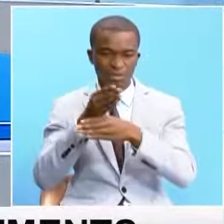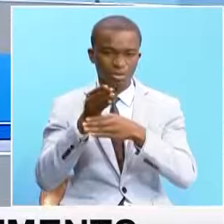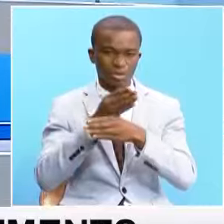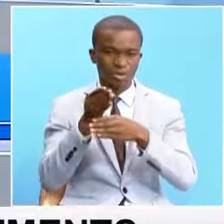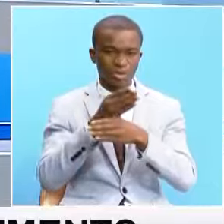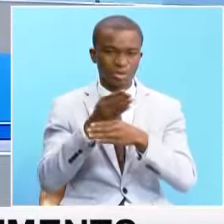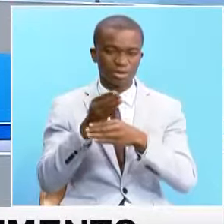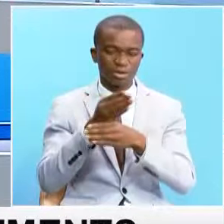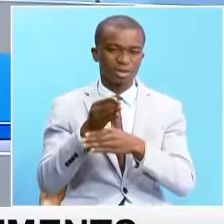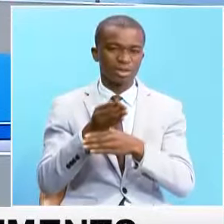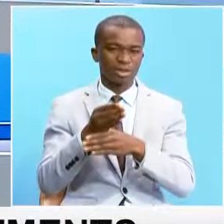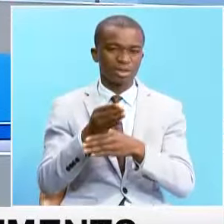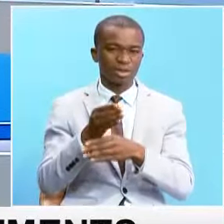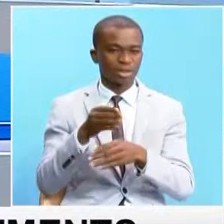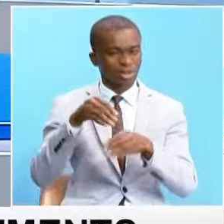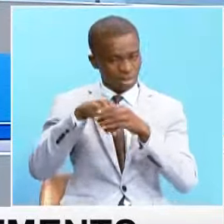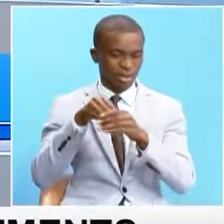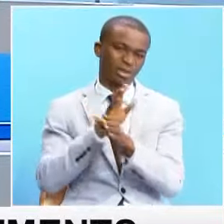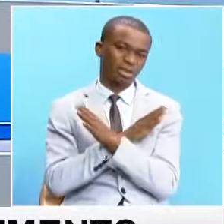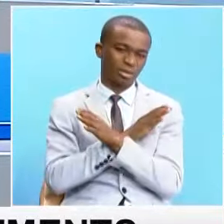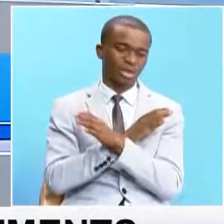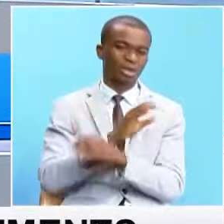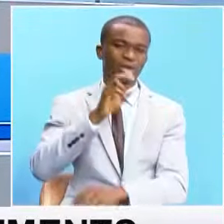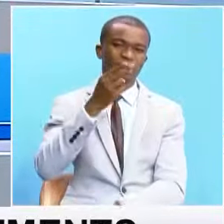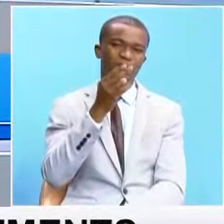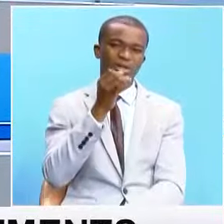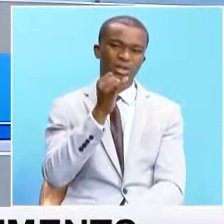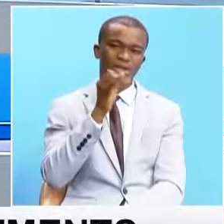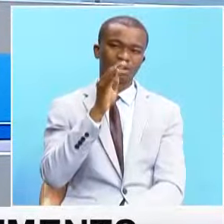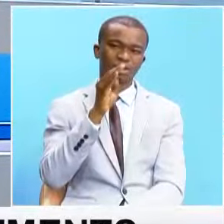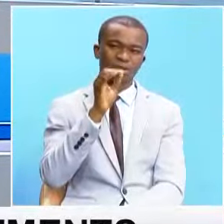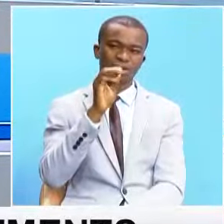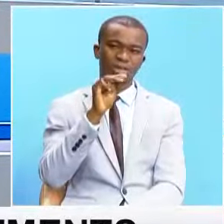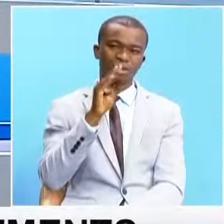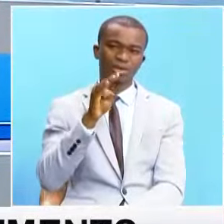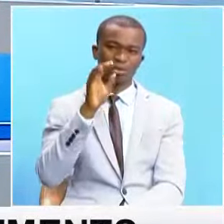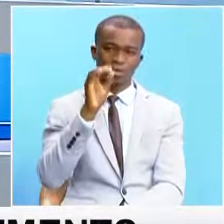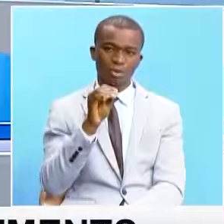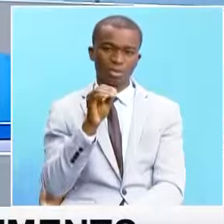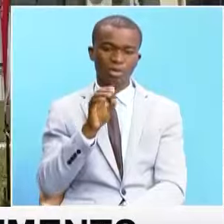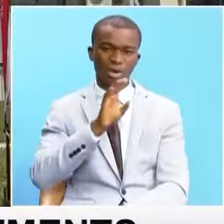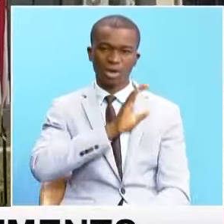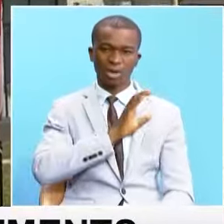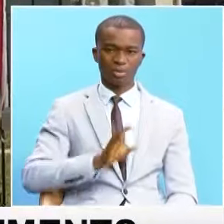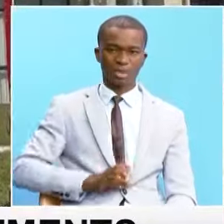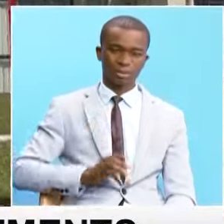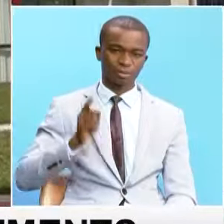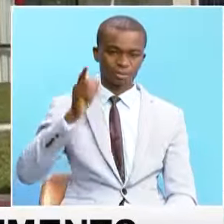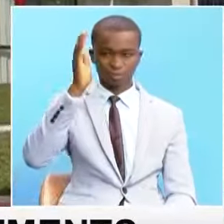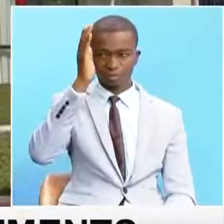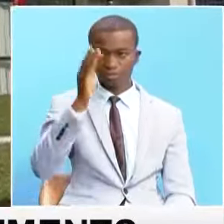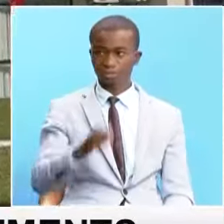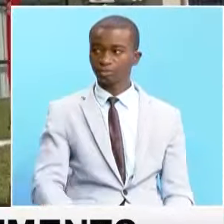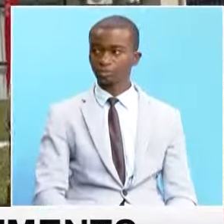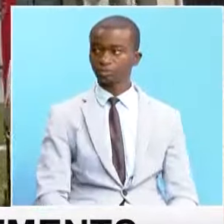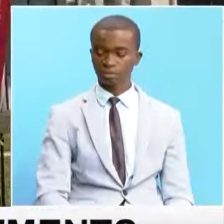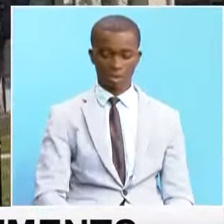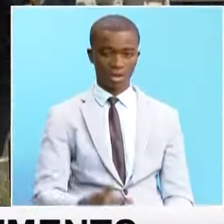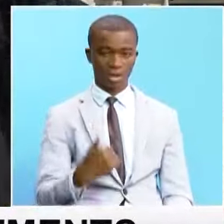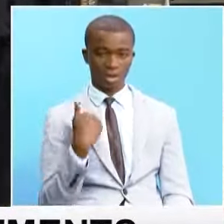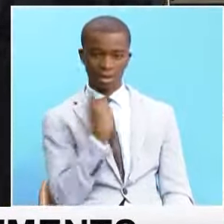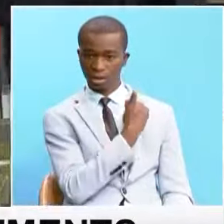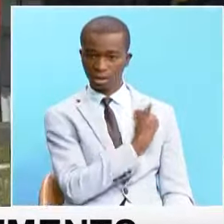and Investment in Zambia at Chivombo Multi-Facility Economic Zone, MFES. Chinese investors have held